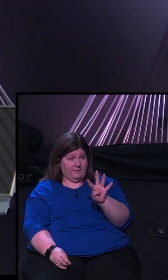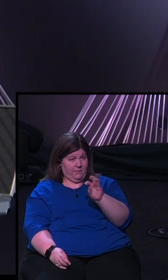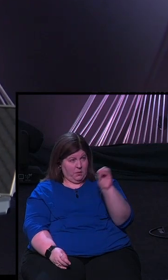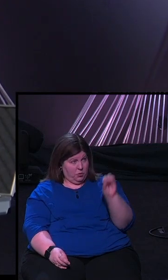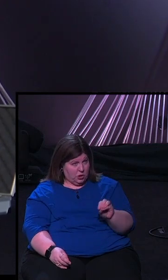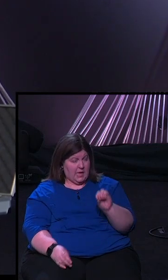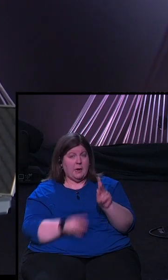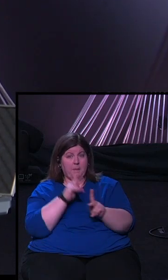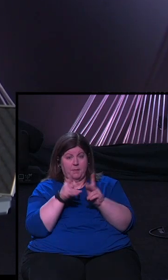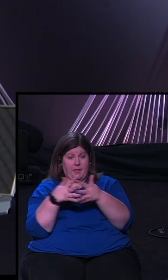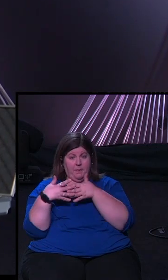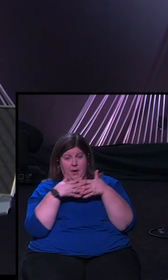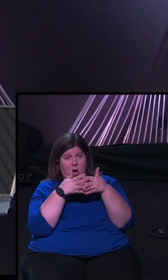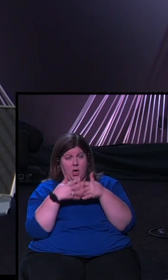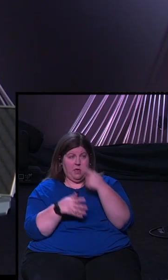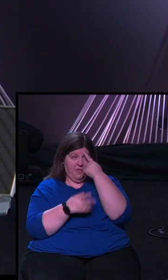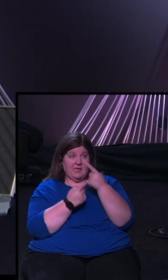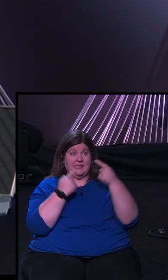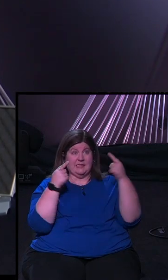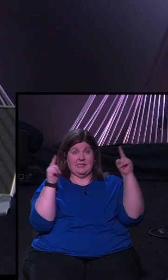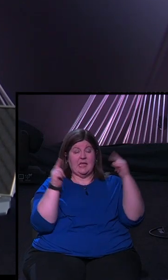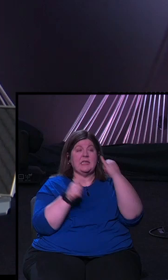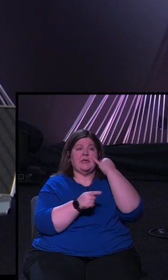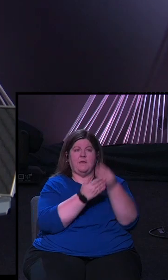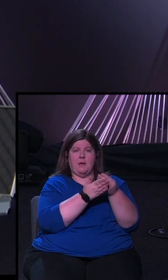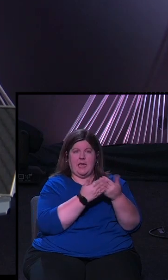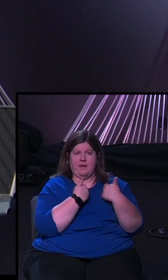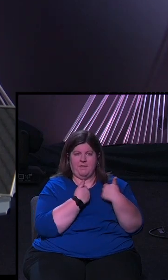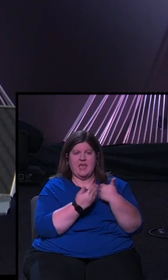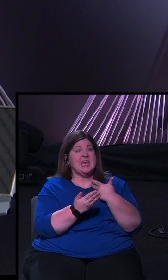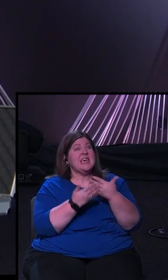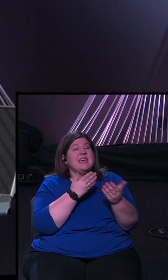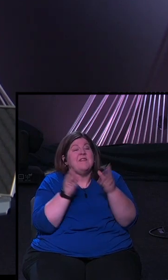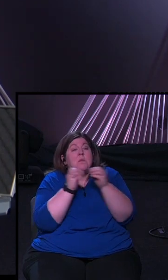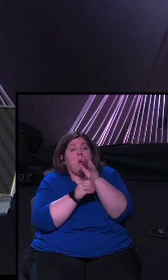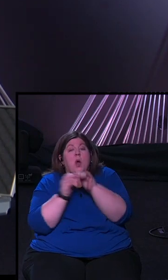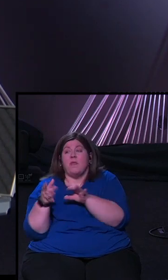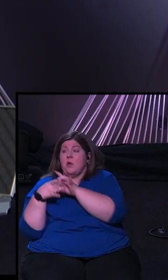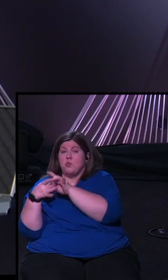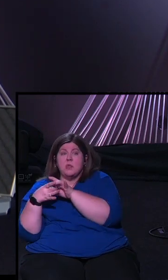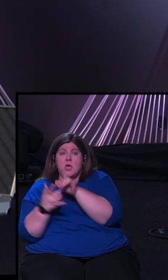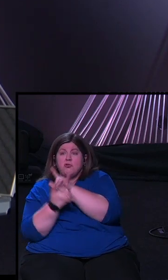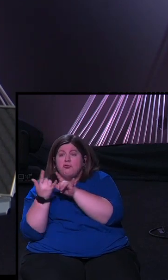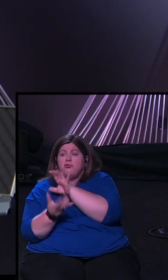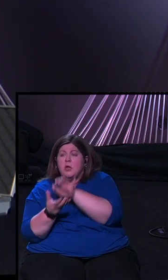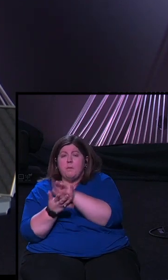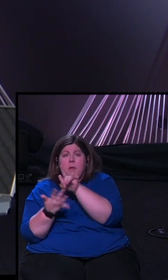define success in financial terms, even over relational or personal fulfillment.